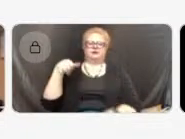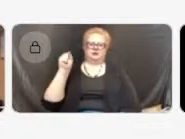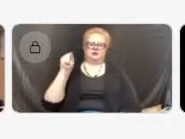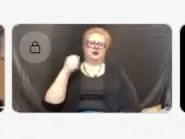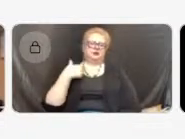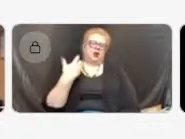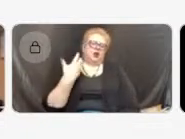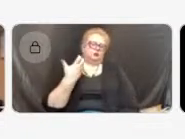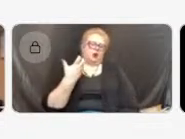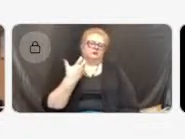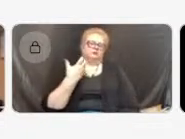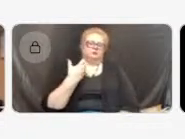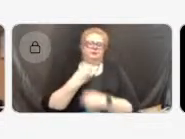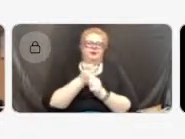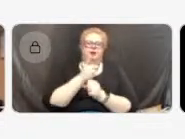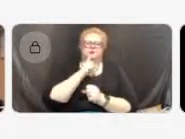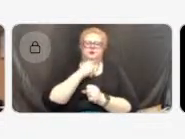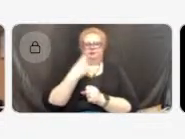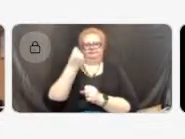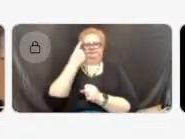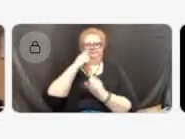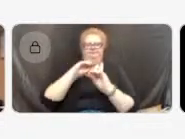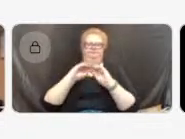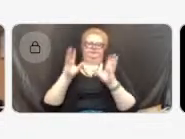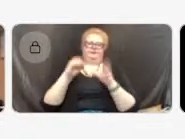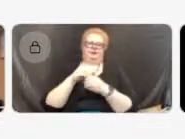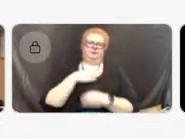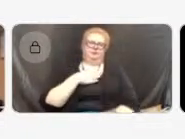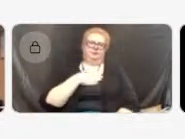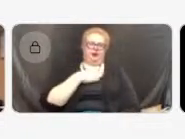to make sure I had that right in my head. Okay, thank you.